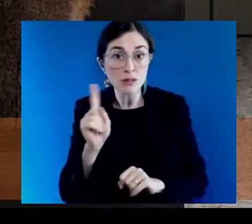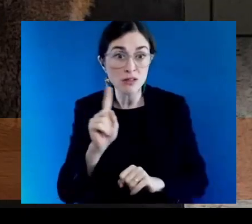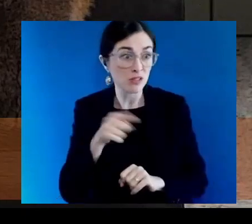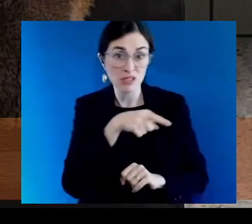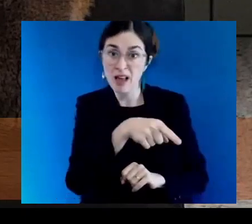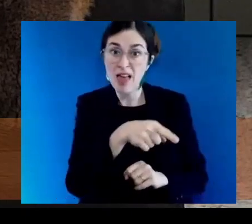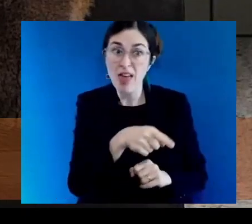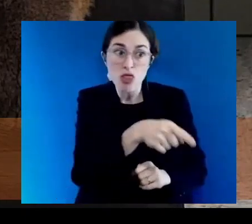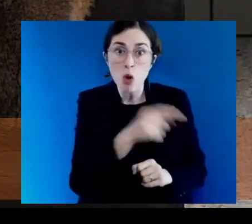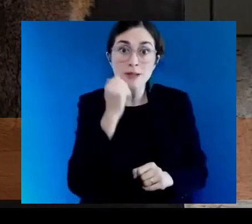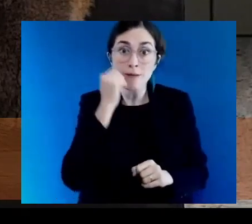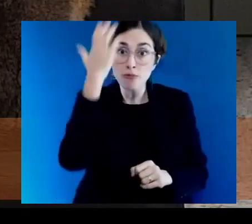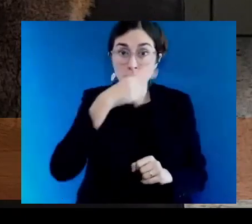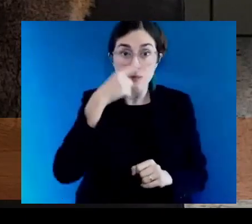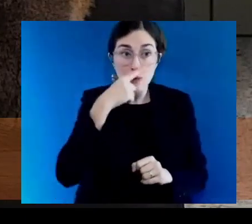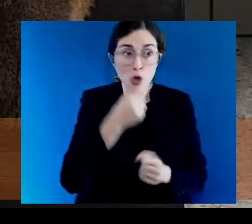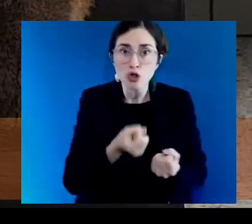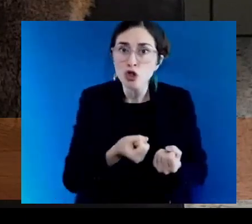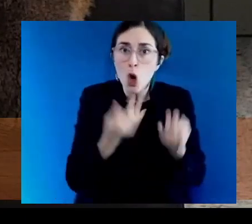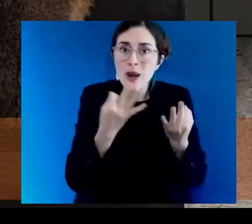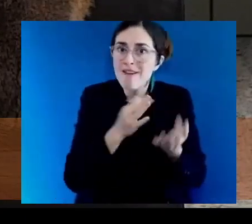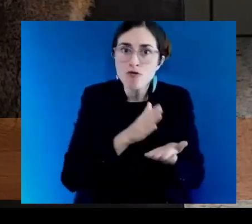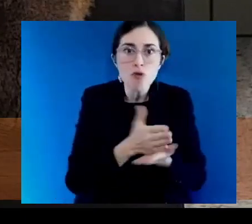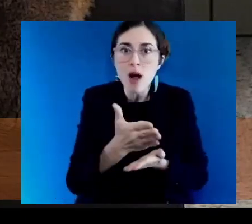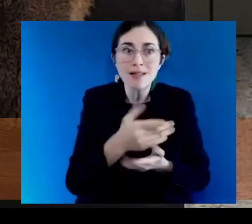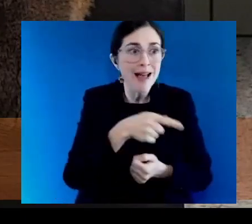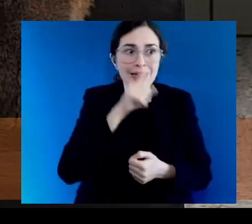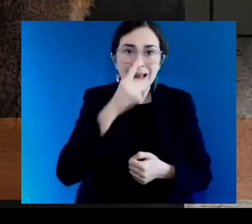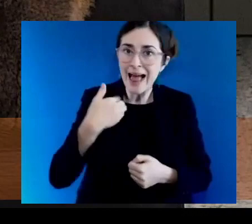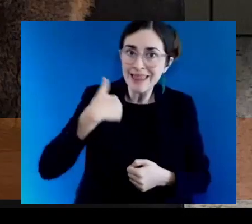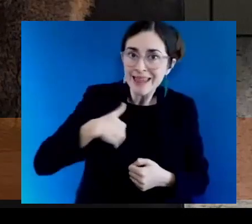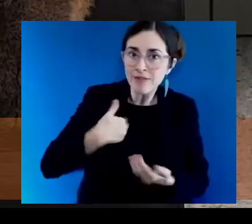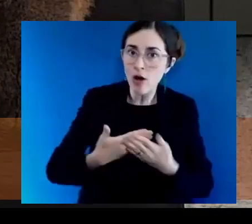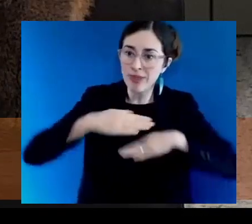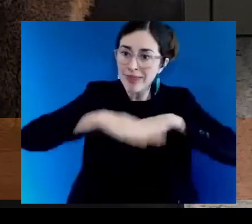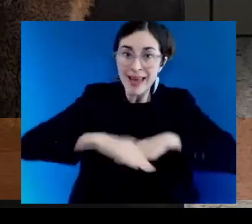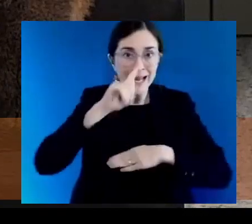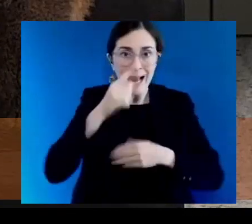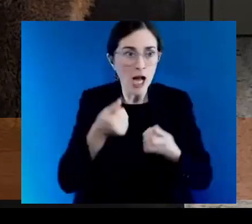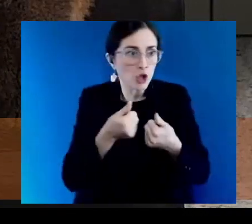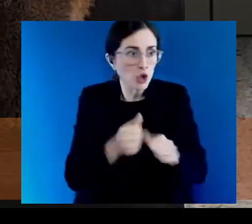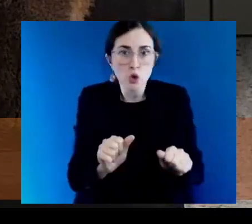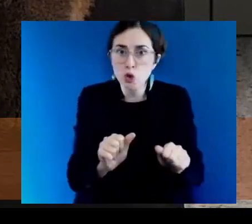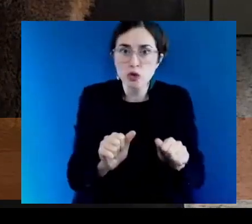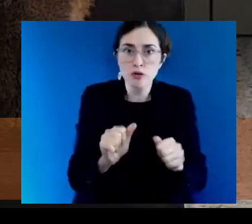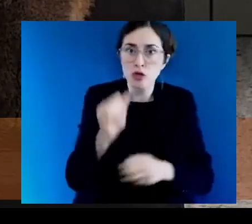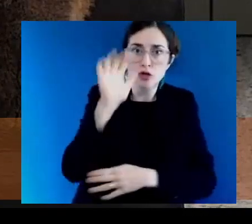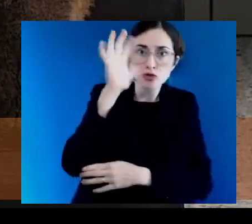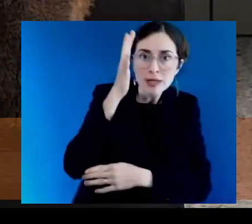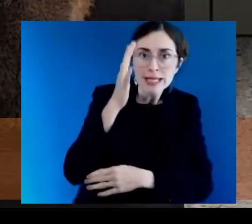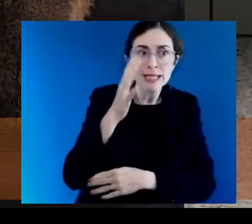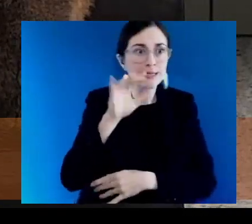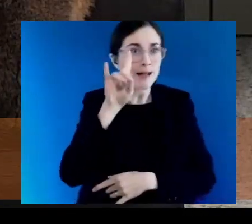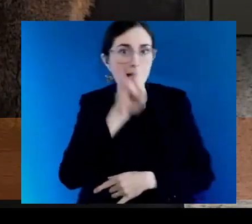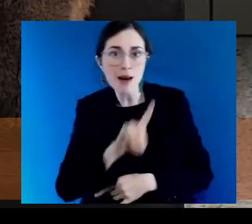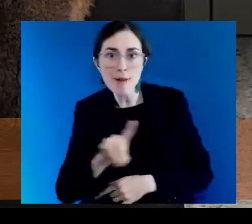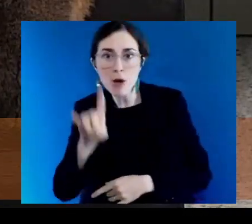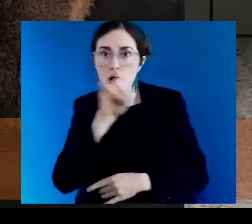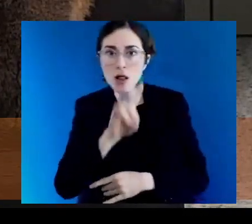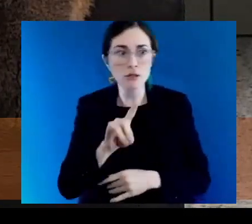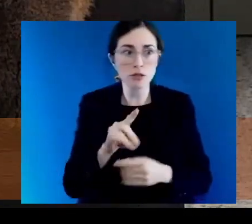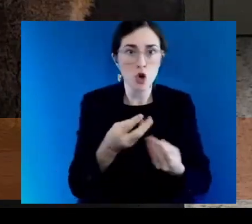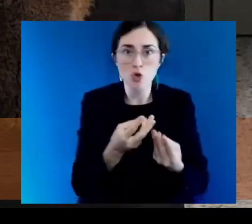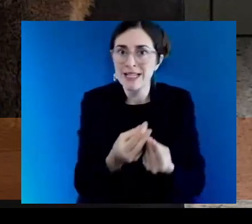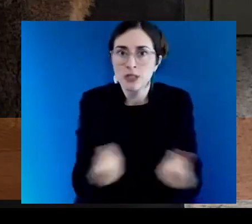to live on and use resources associated with the land. Yes. And I invite you to turn to